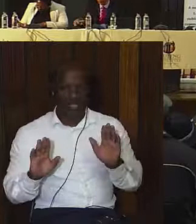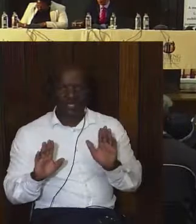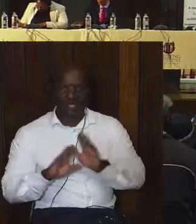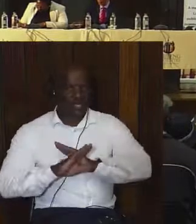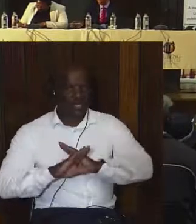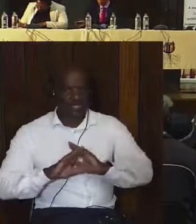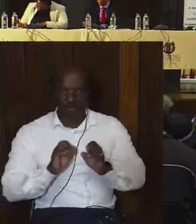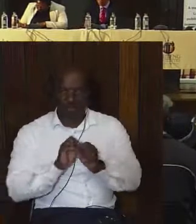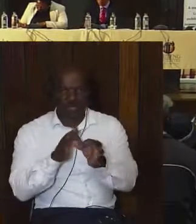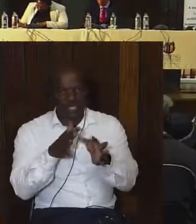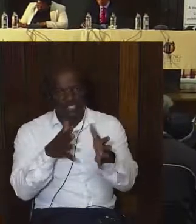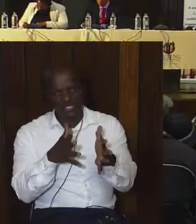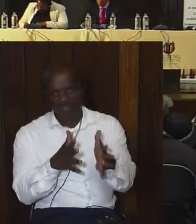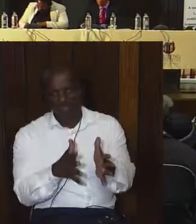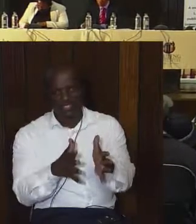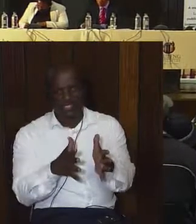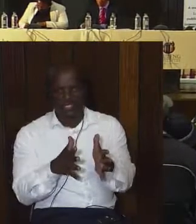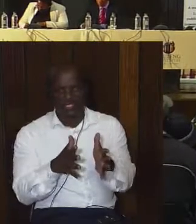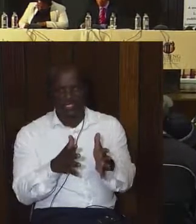Chair, when